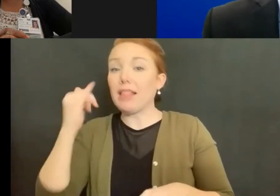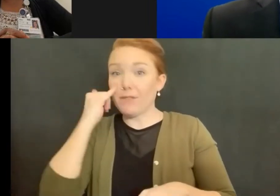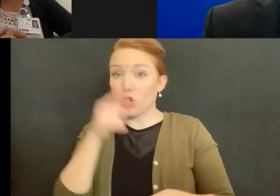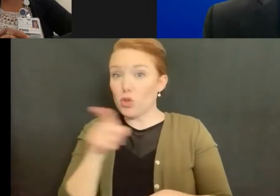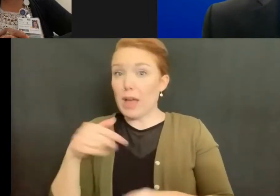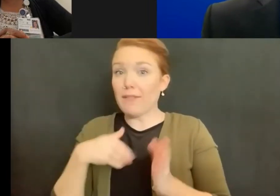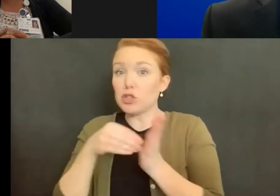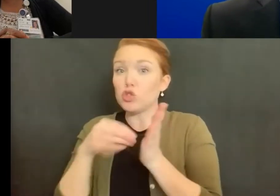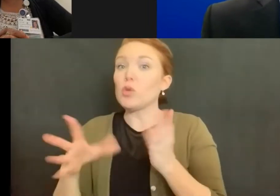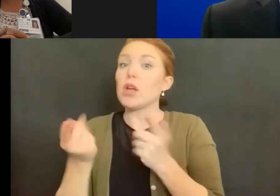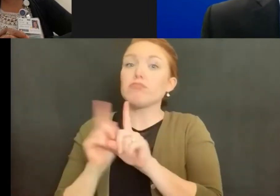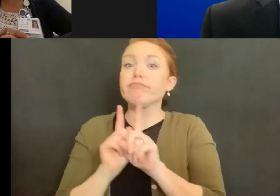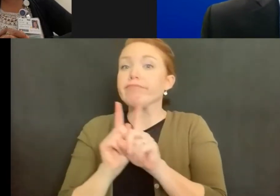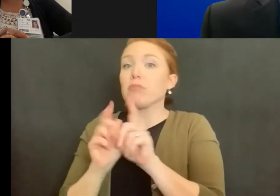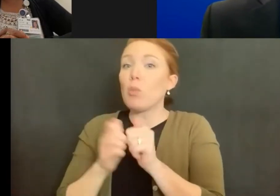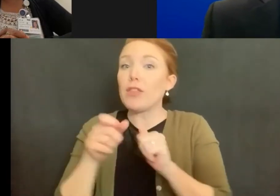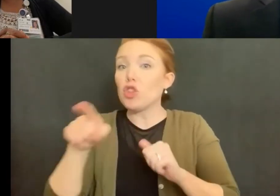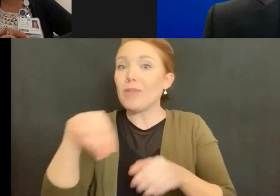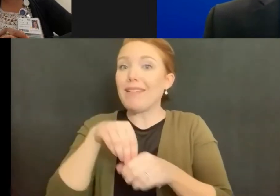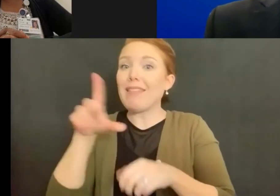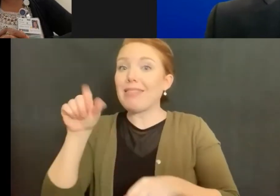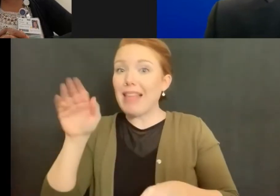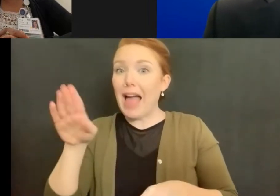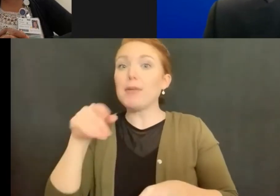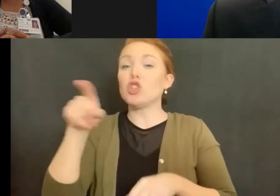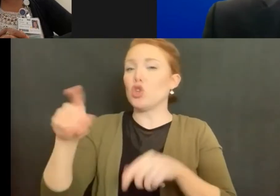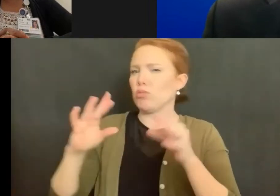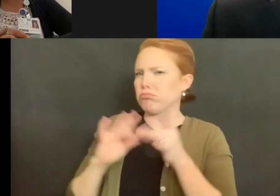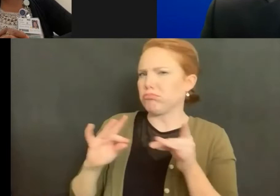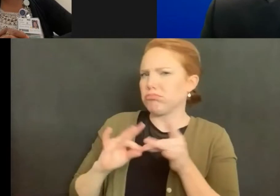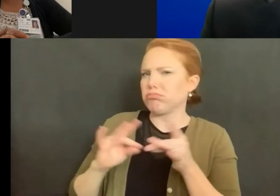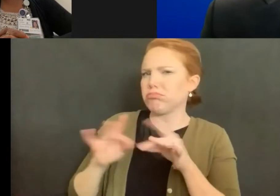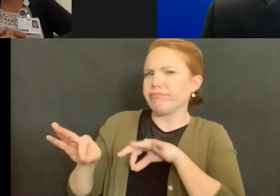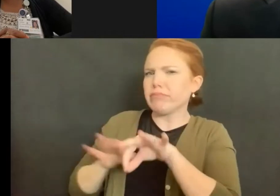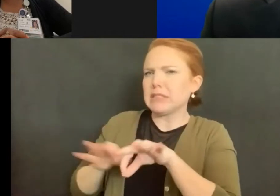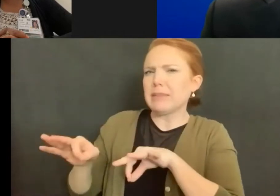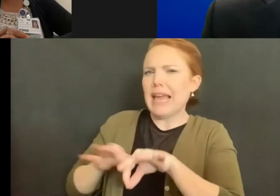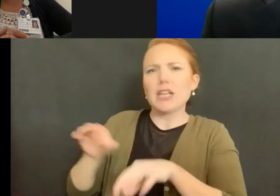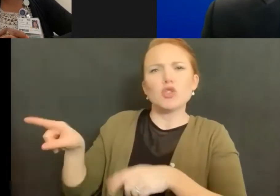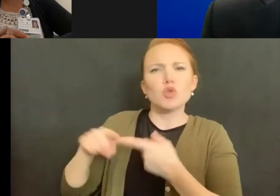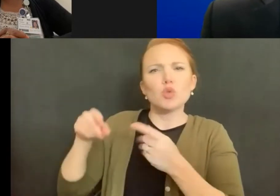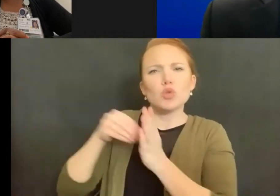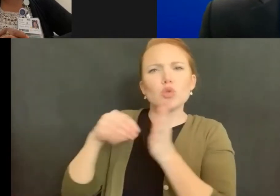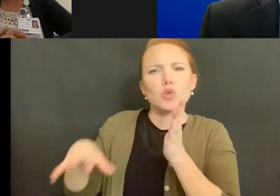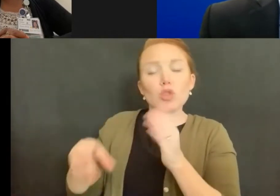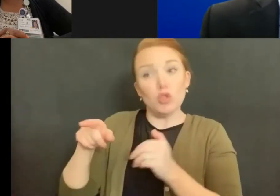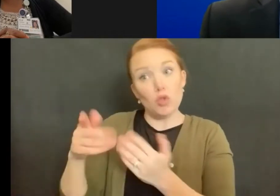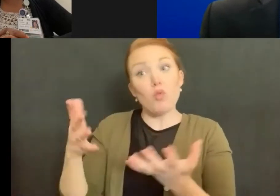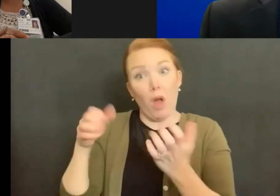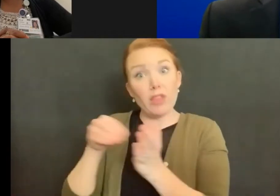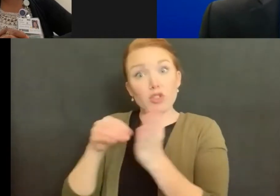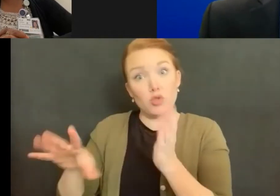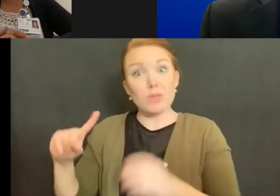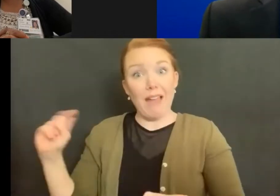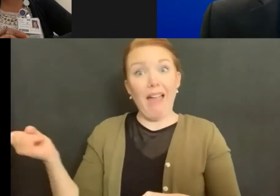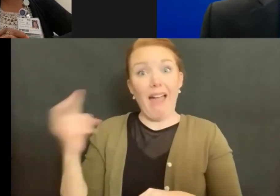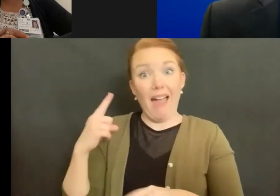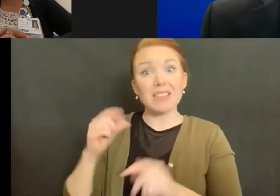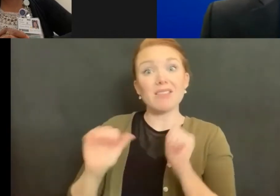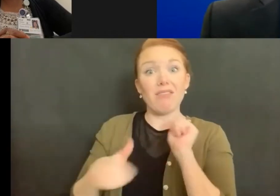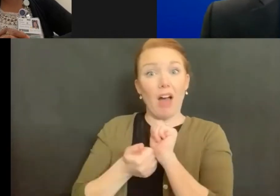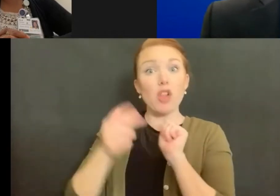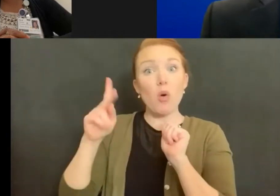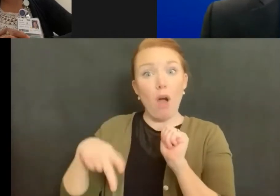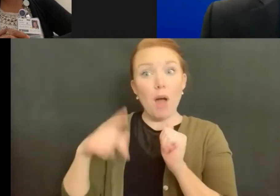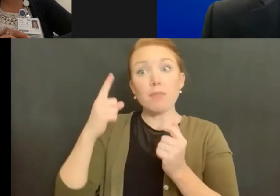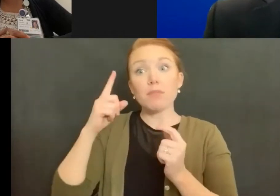you were telling the student all this information, would you want the student to ask you a follow-up question to show that they're actually